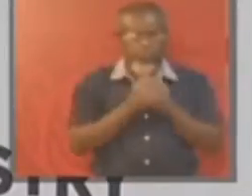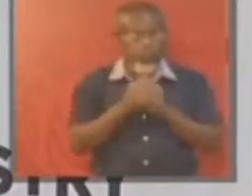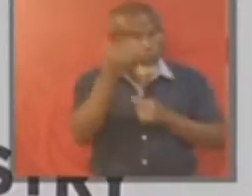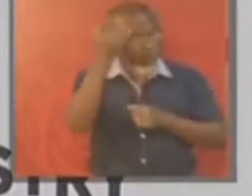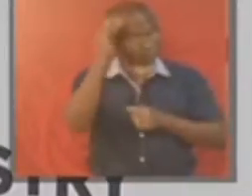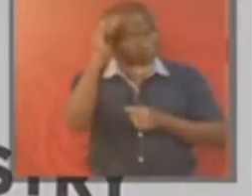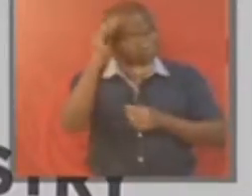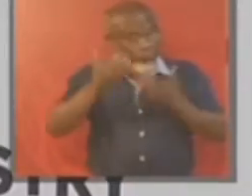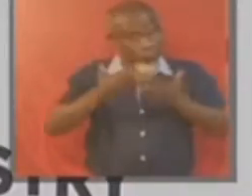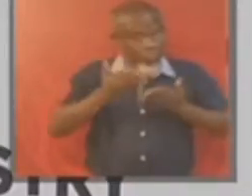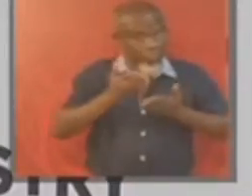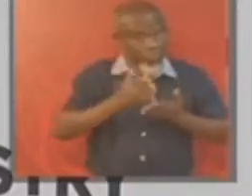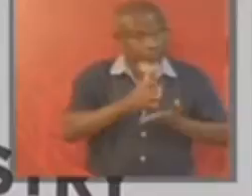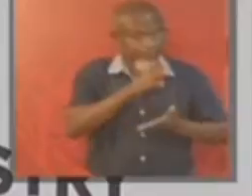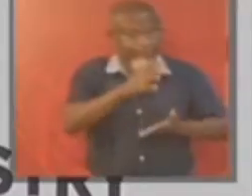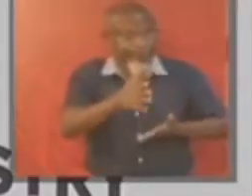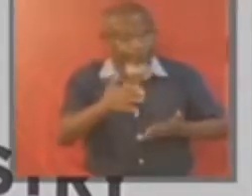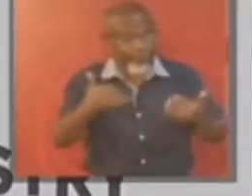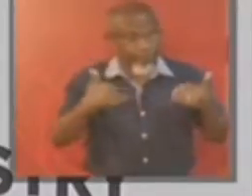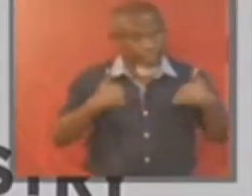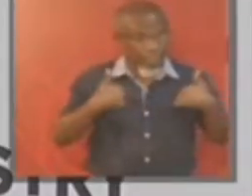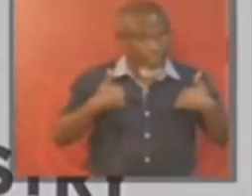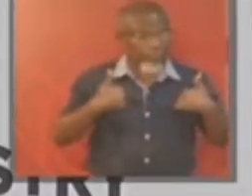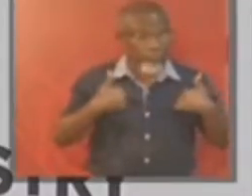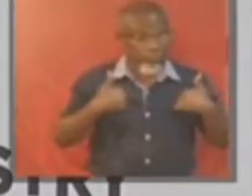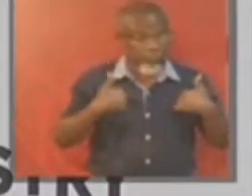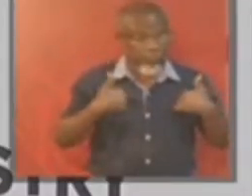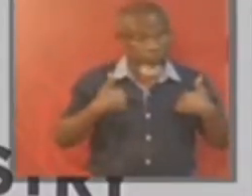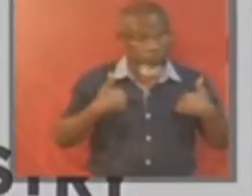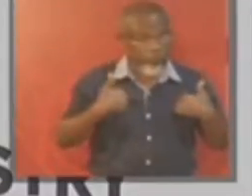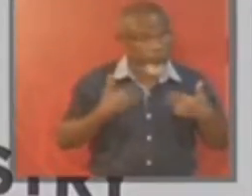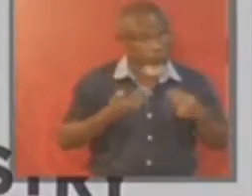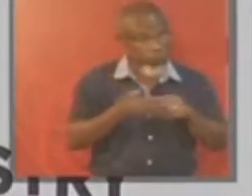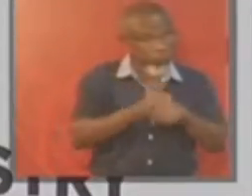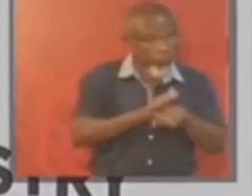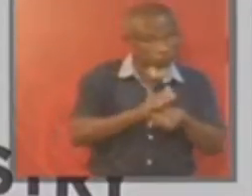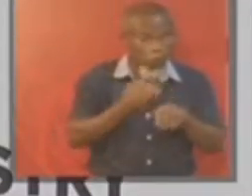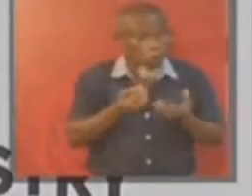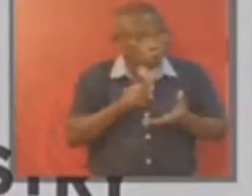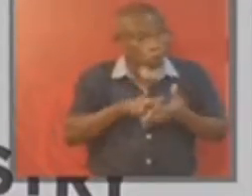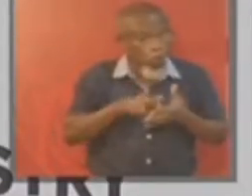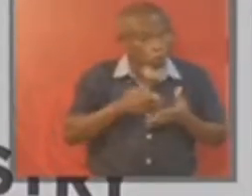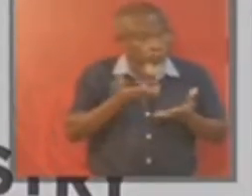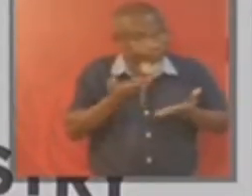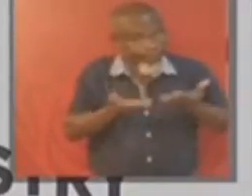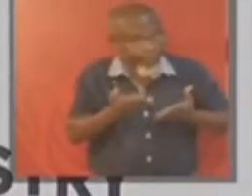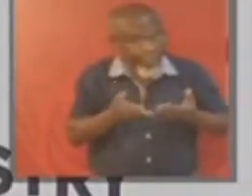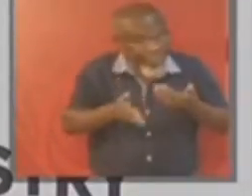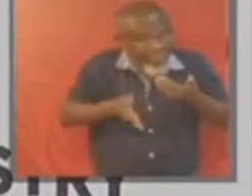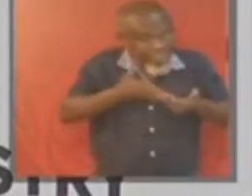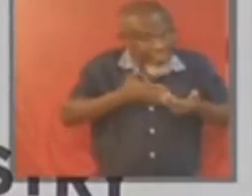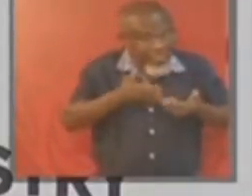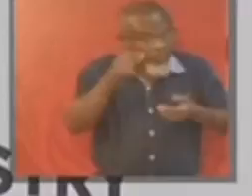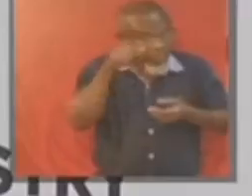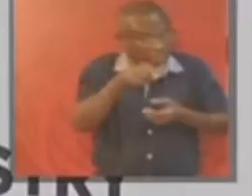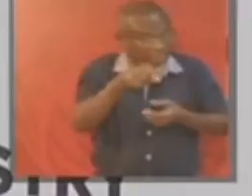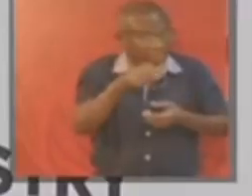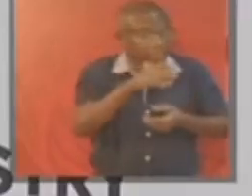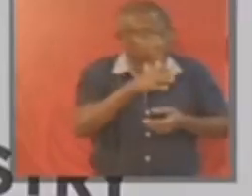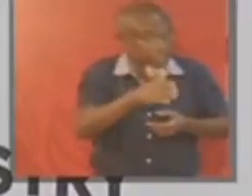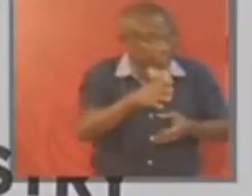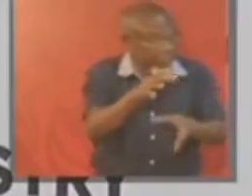fact that you had an earlier interaction with someone who had COVID and you did not know. And then you don't want to risk your own life, because